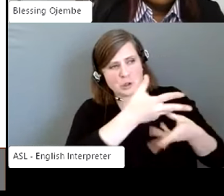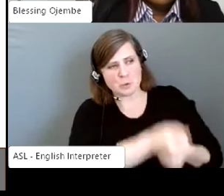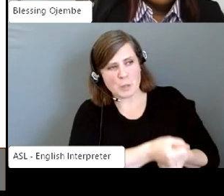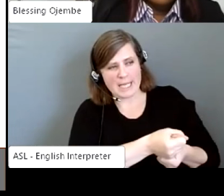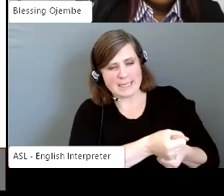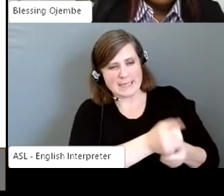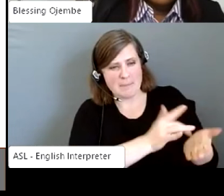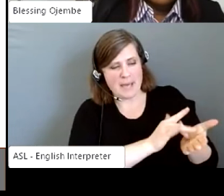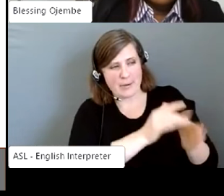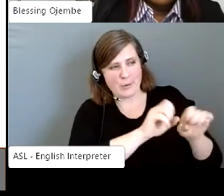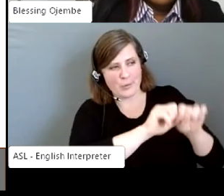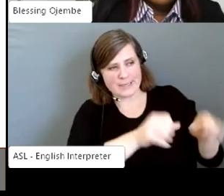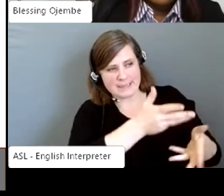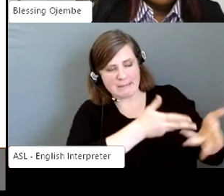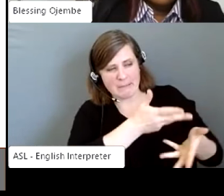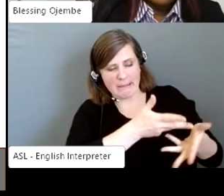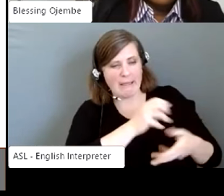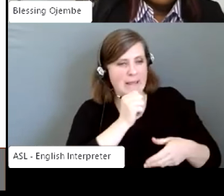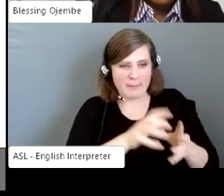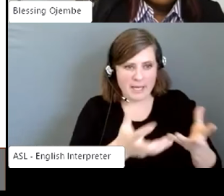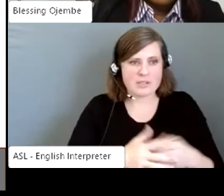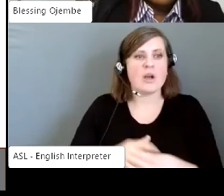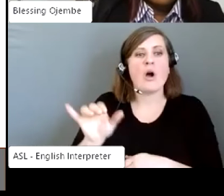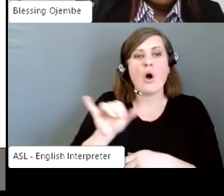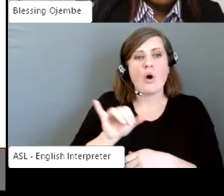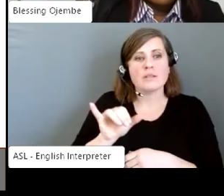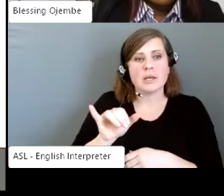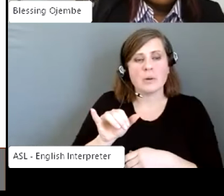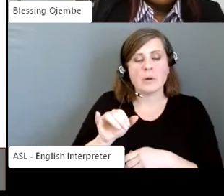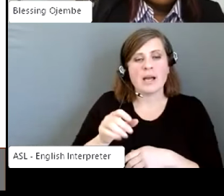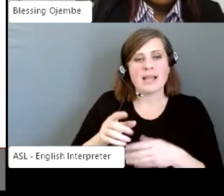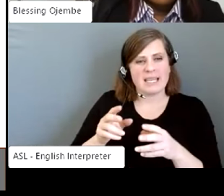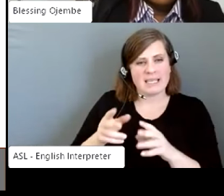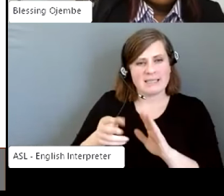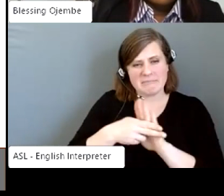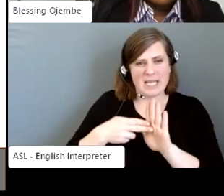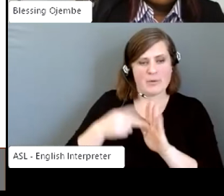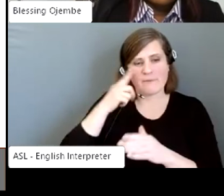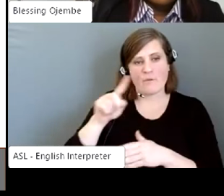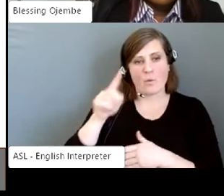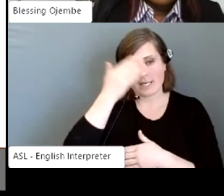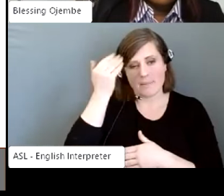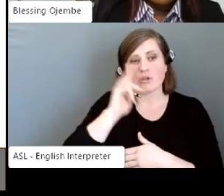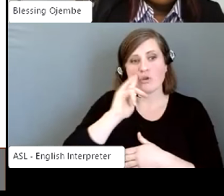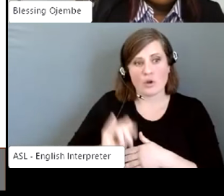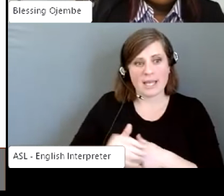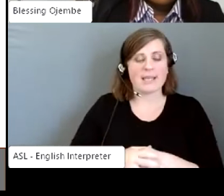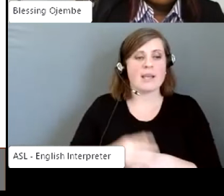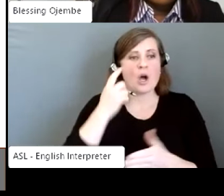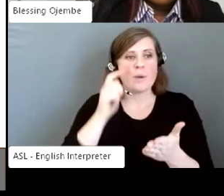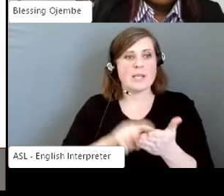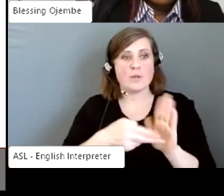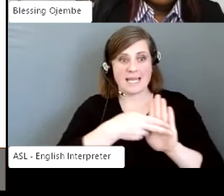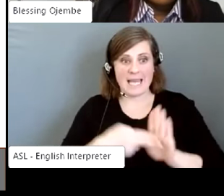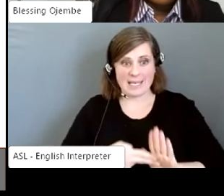as cultural stigma around dementia, which contributes to the disparity in dementia diagnosis, as well